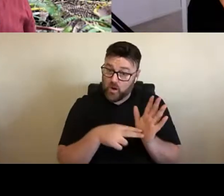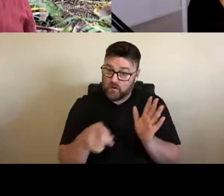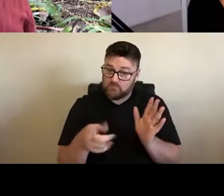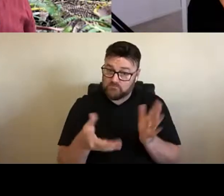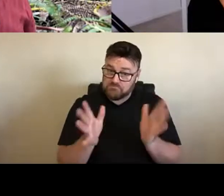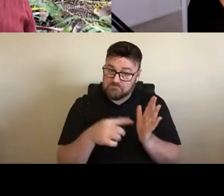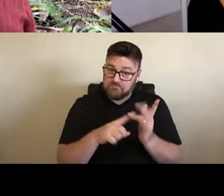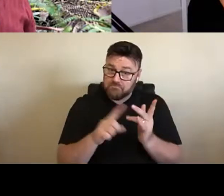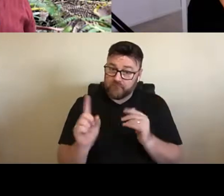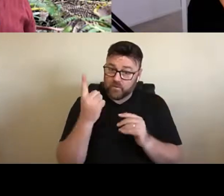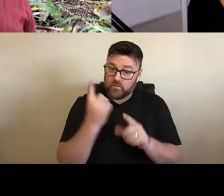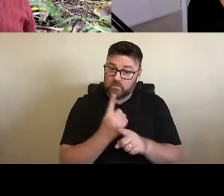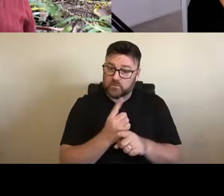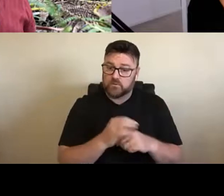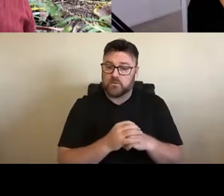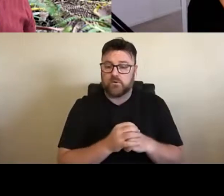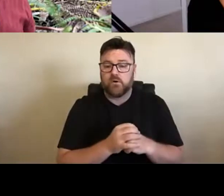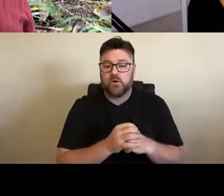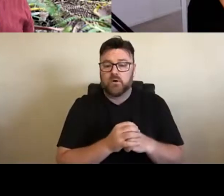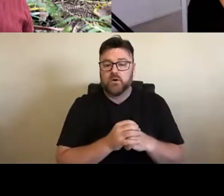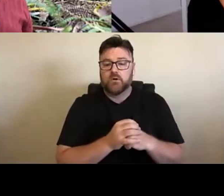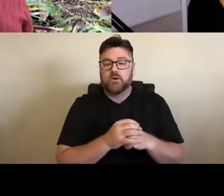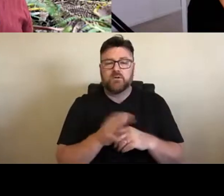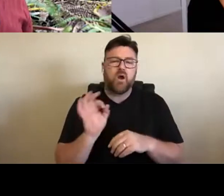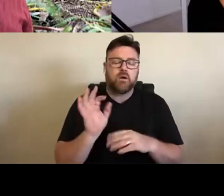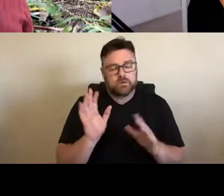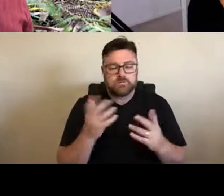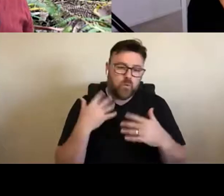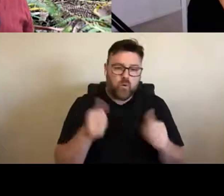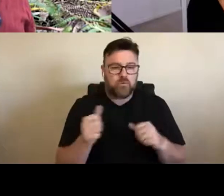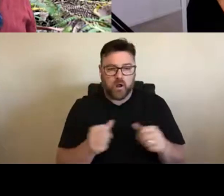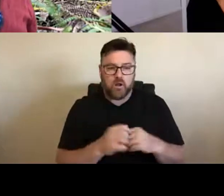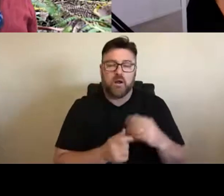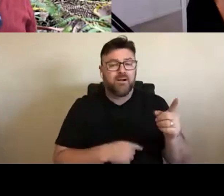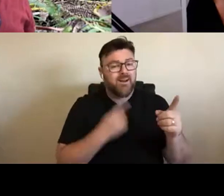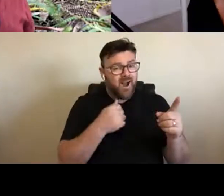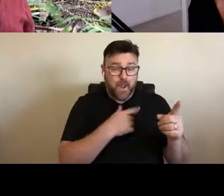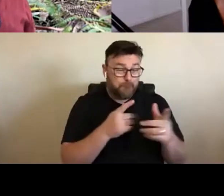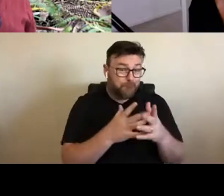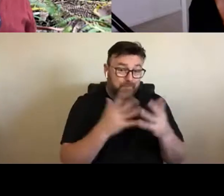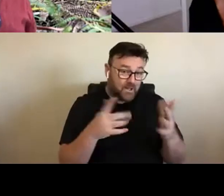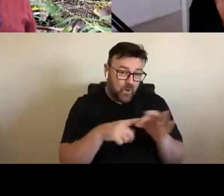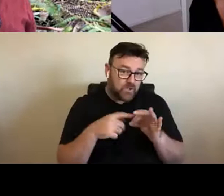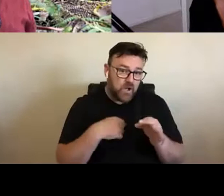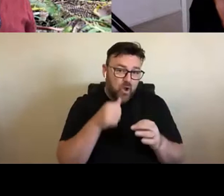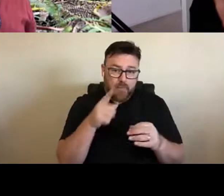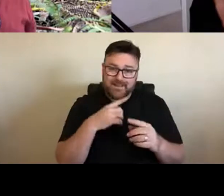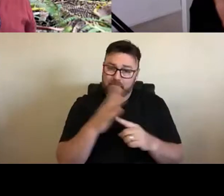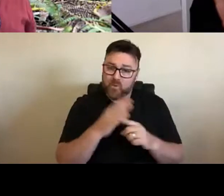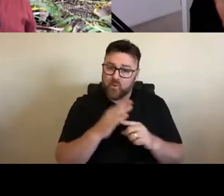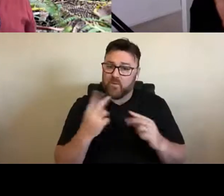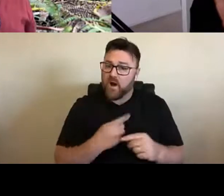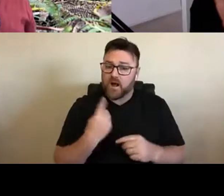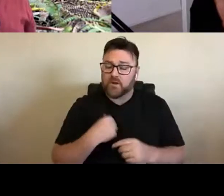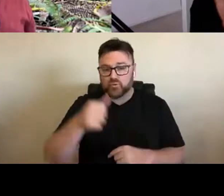first in this? No, well, look, I will. It's a big, I know it's a big thing, but I think it's really important for us to